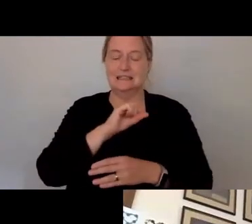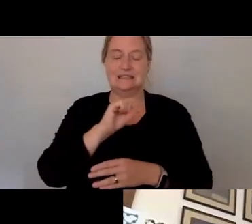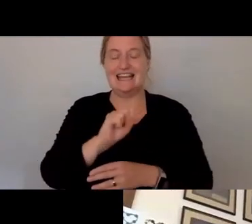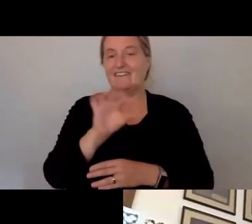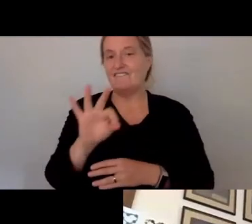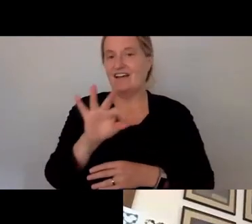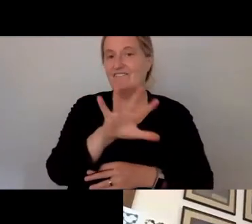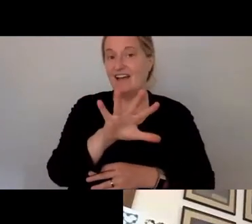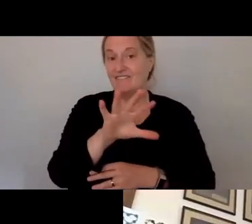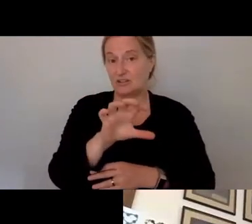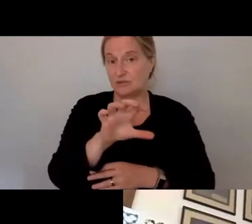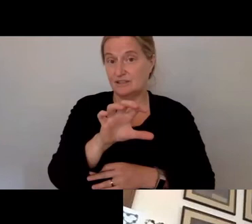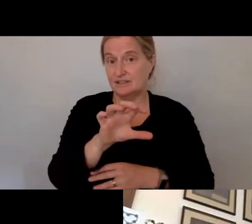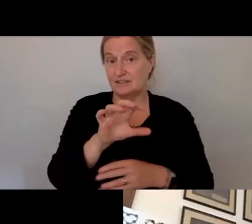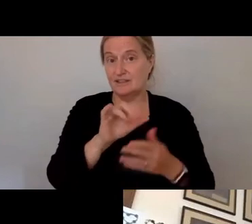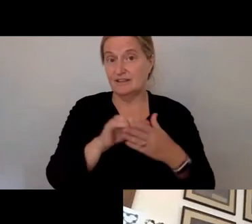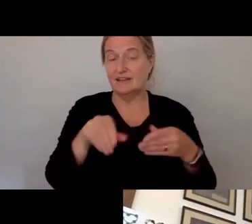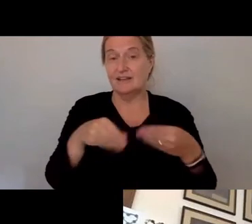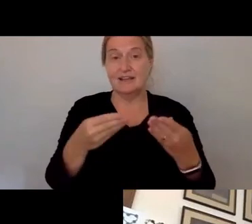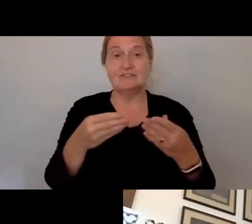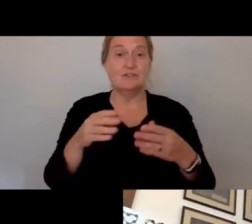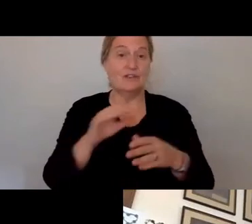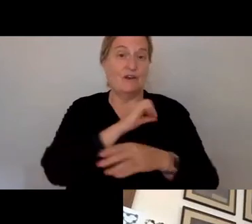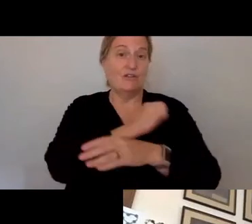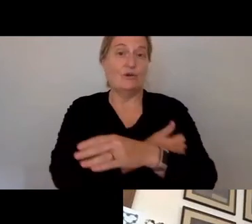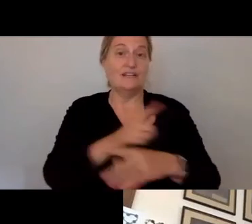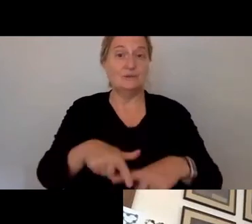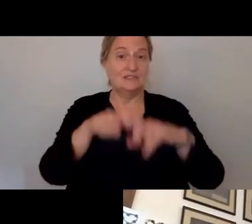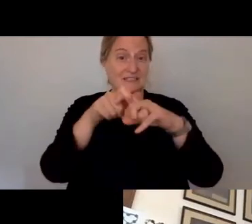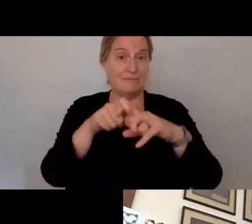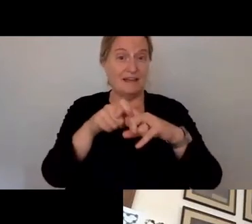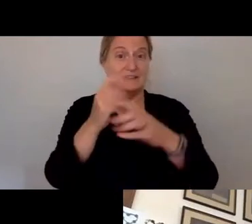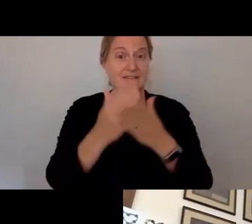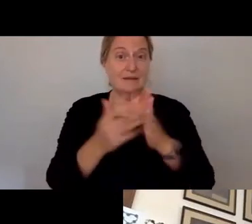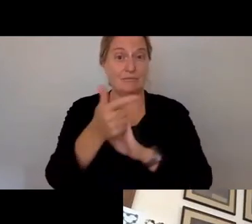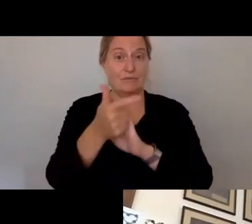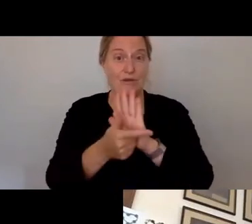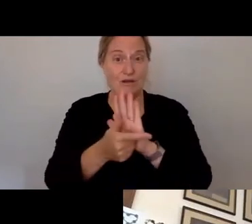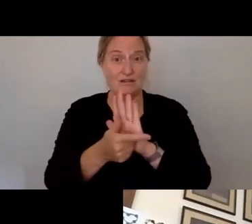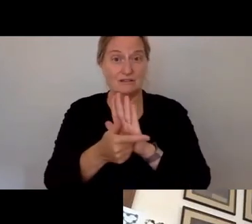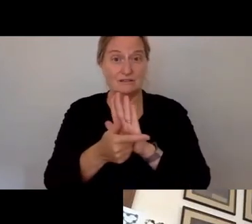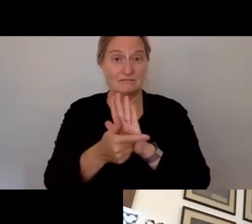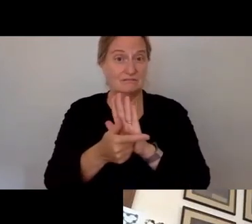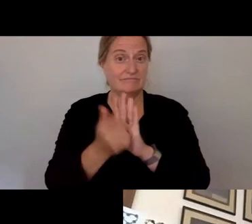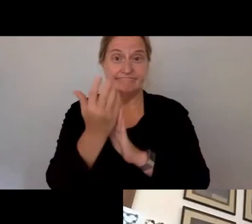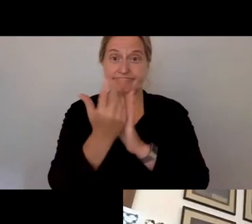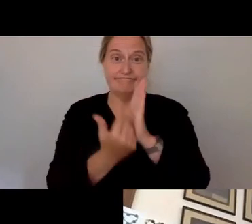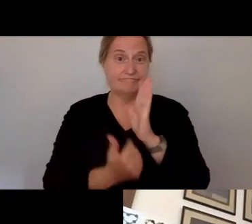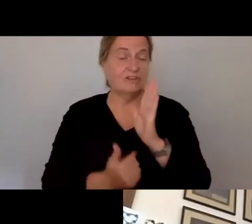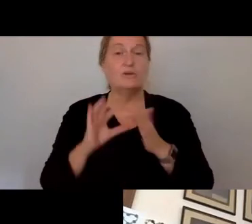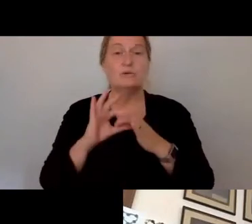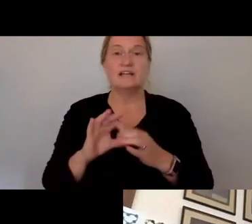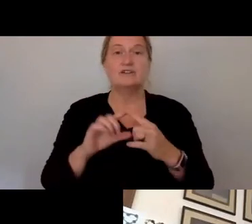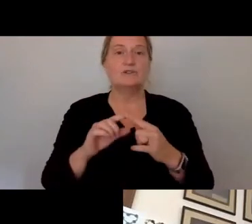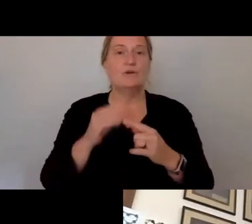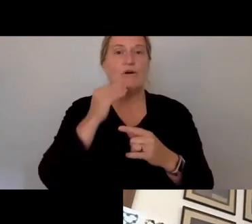to suspend many of the laws in a whole list of chapters related to home community-based services,